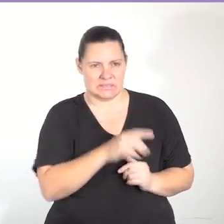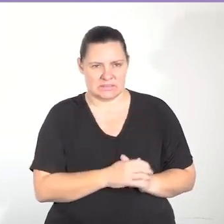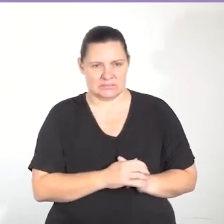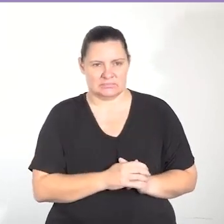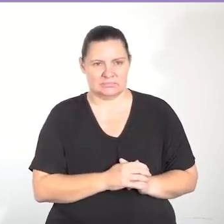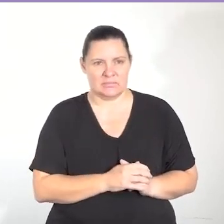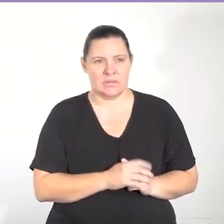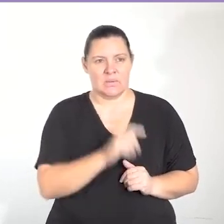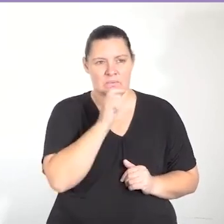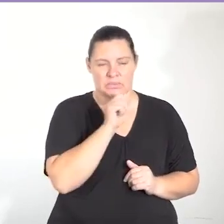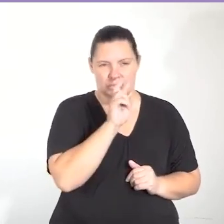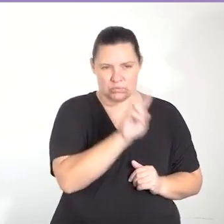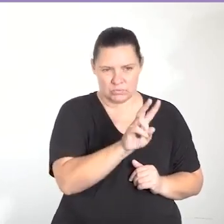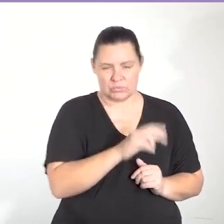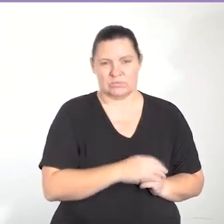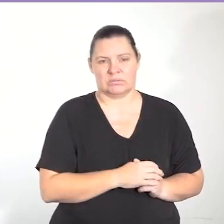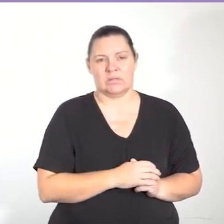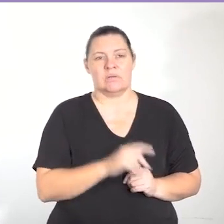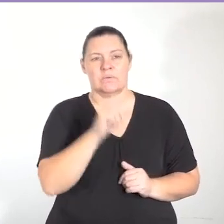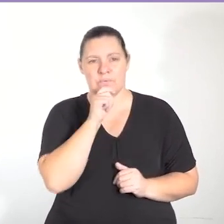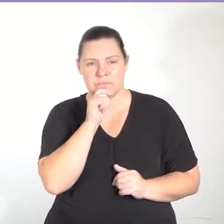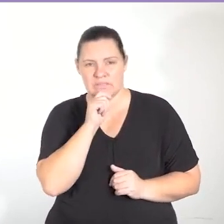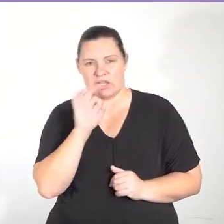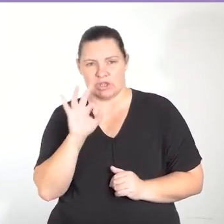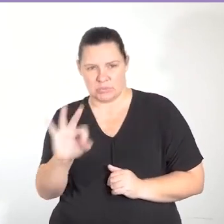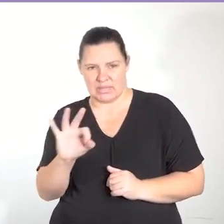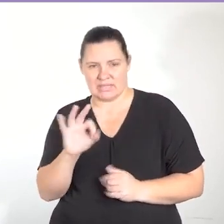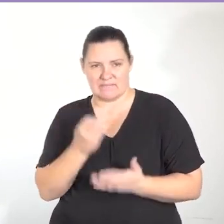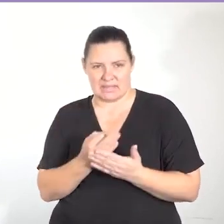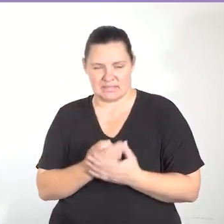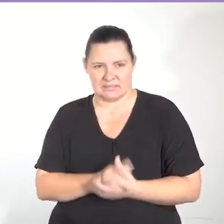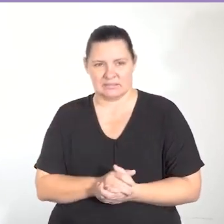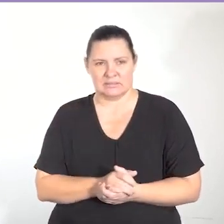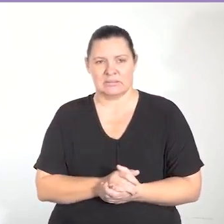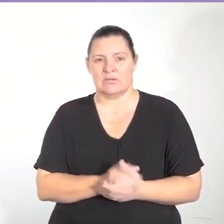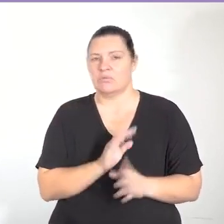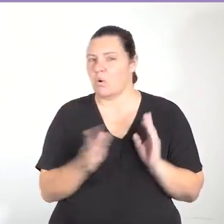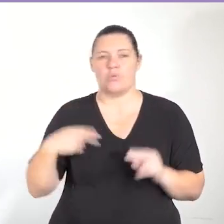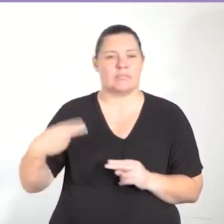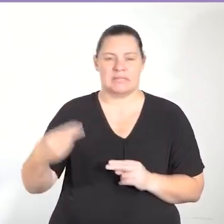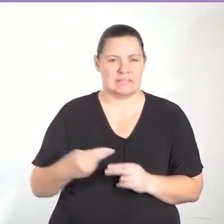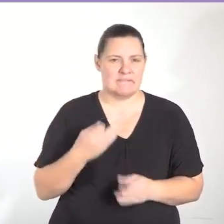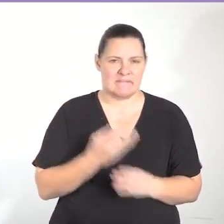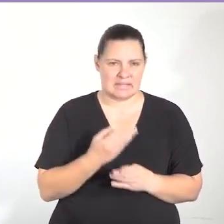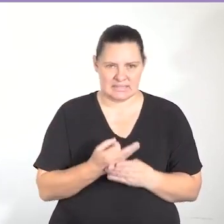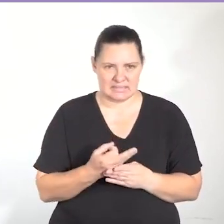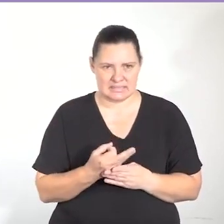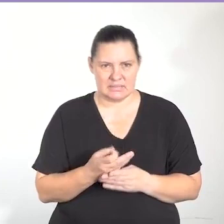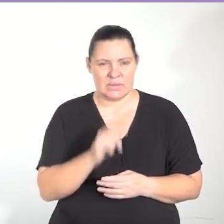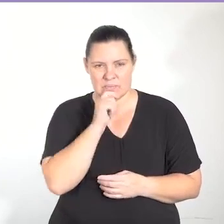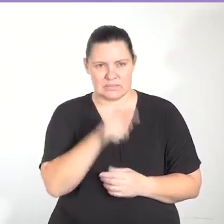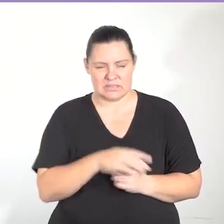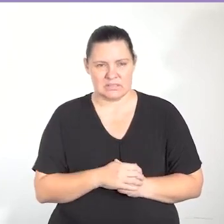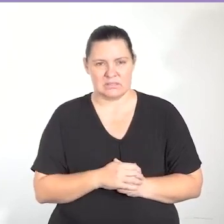used here. So we have used 2 as a factor, and we have used 3 as a factor. So we are not going to repeat the factor that